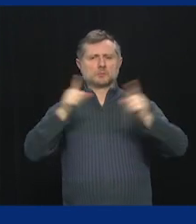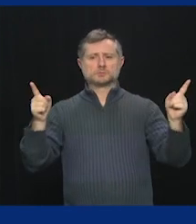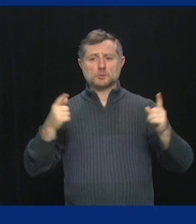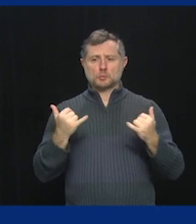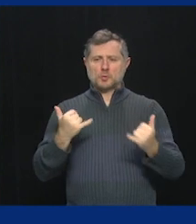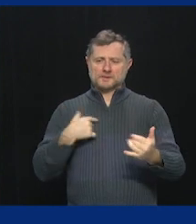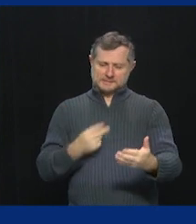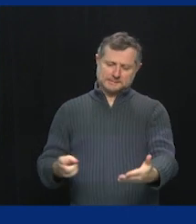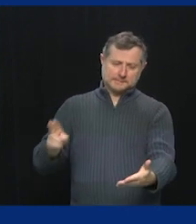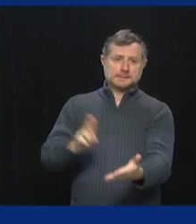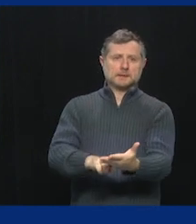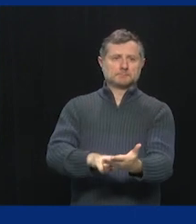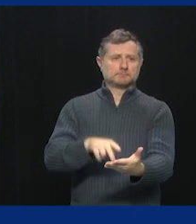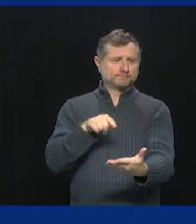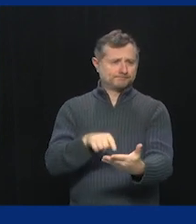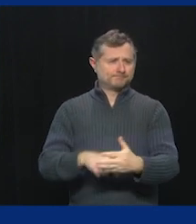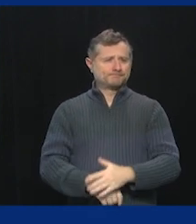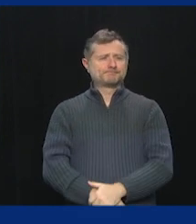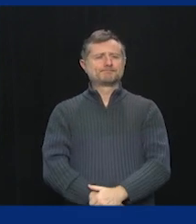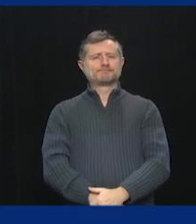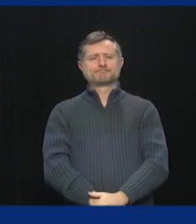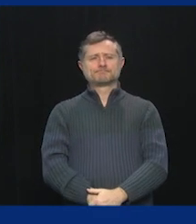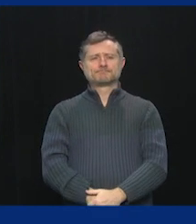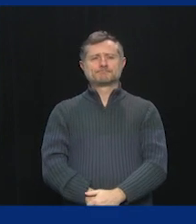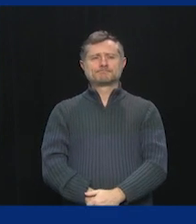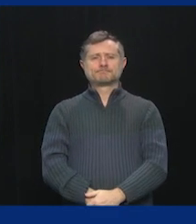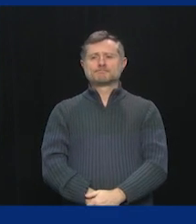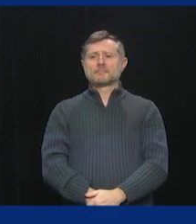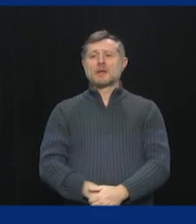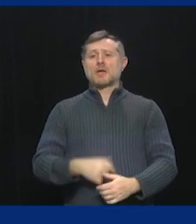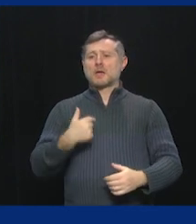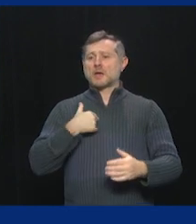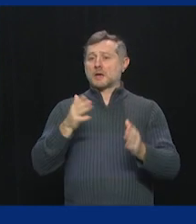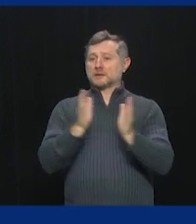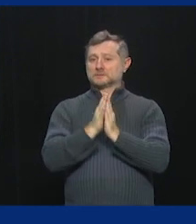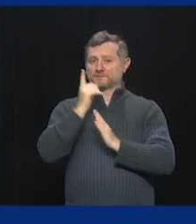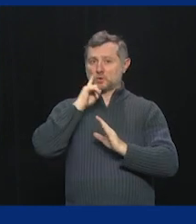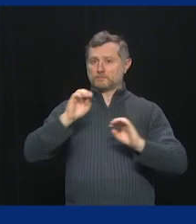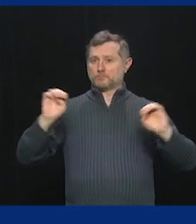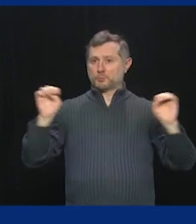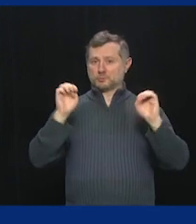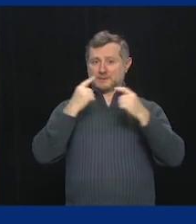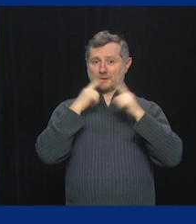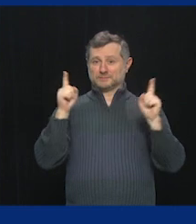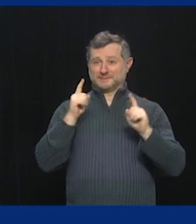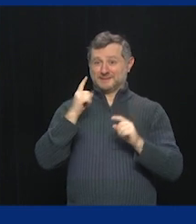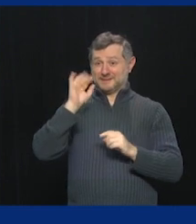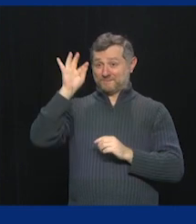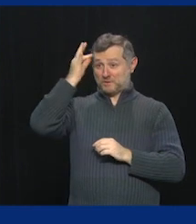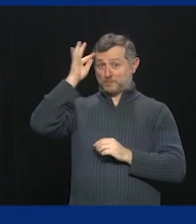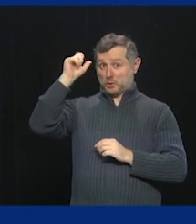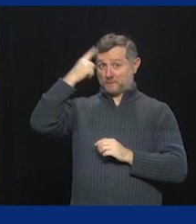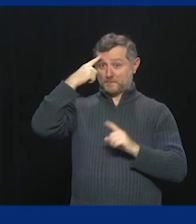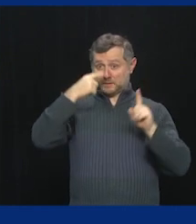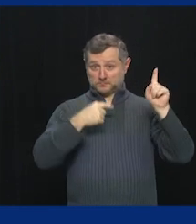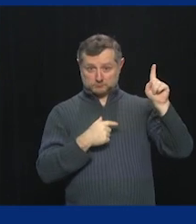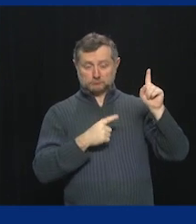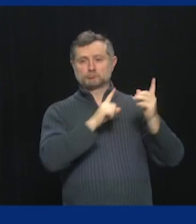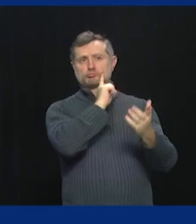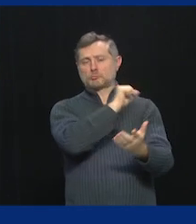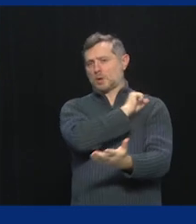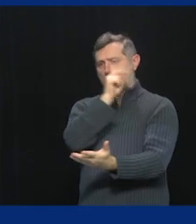here. As you all know, I asked for an emergency declaration initially from the federal government. That was granted without